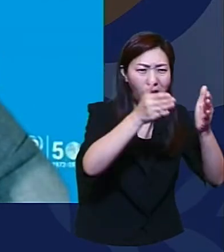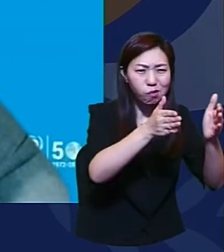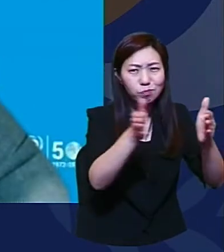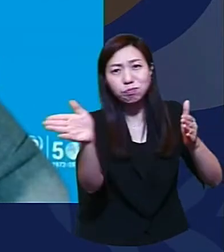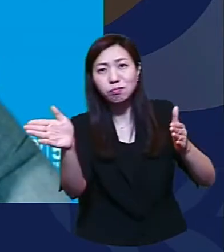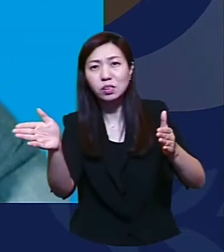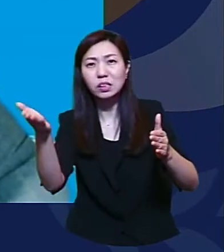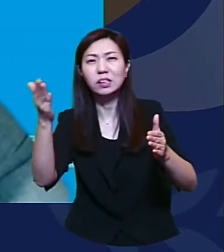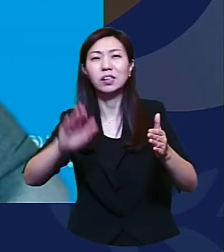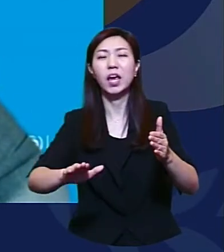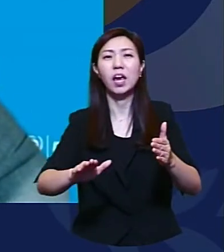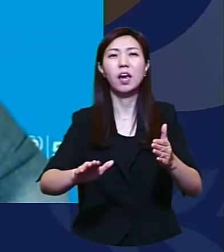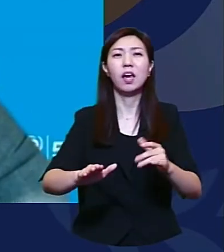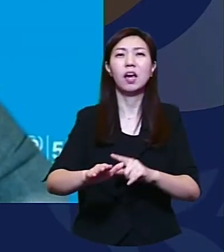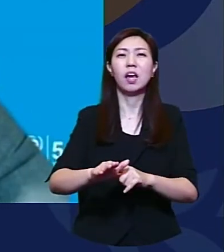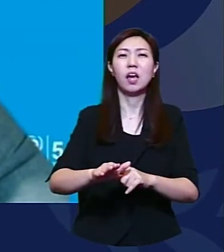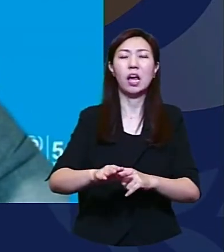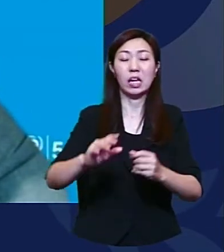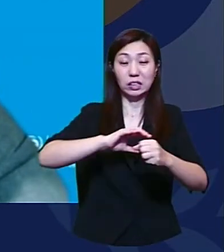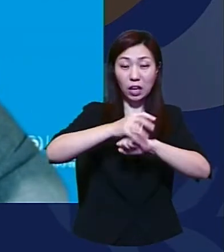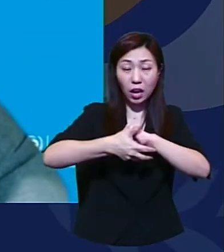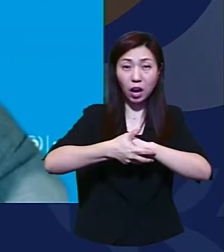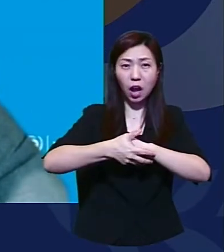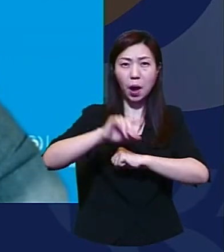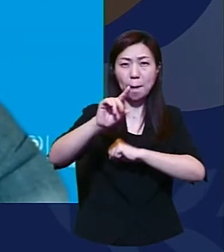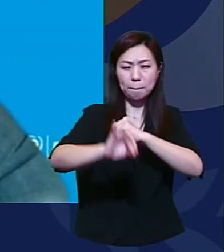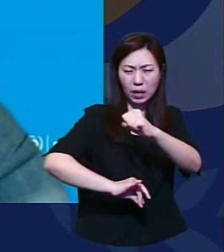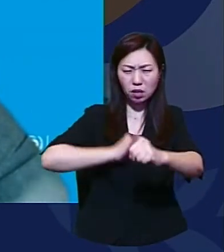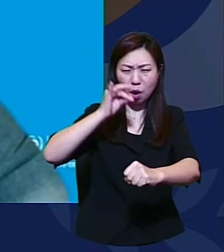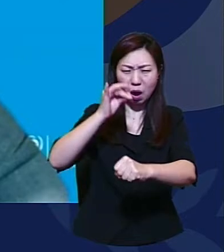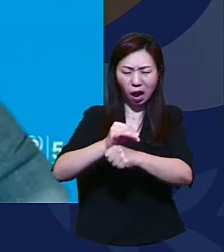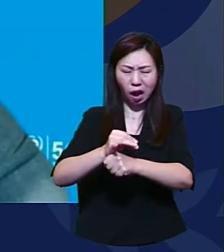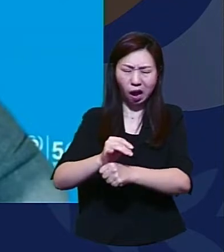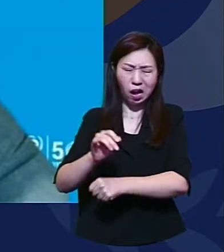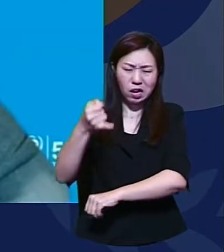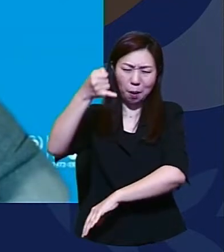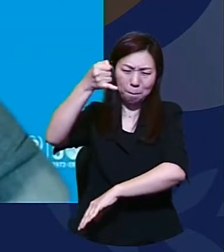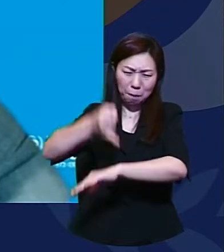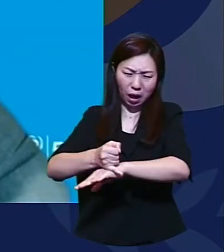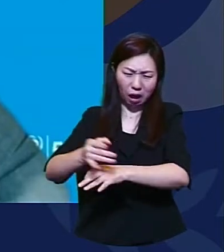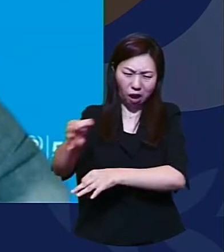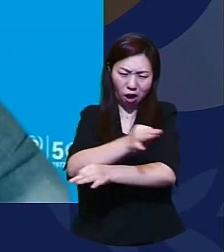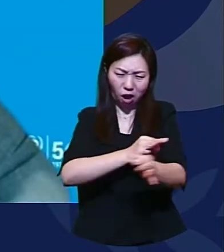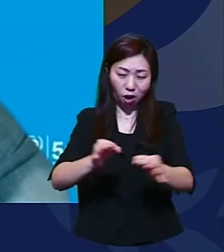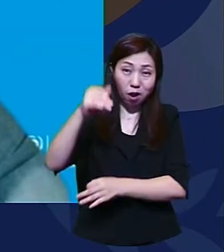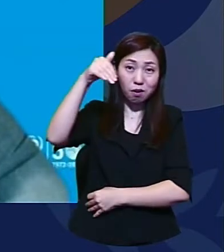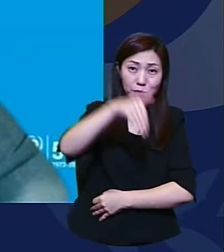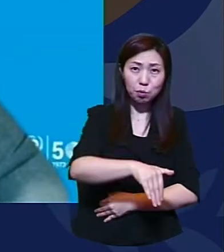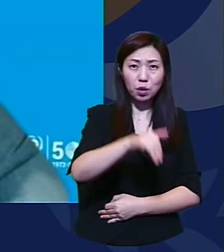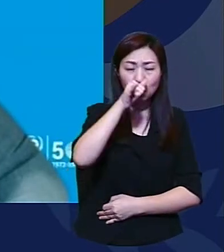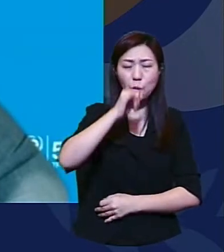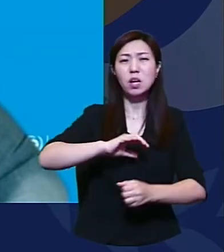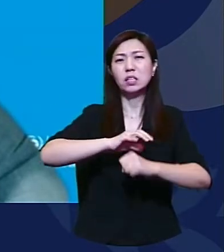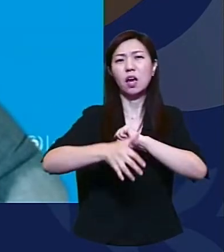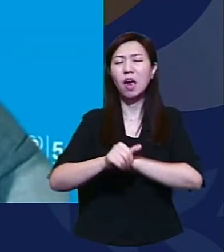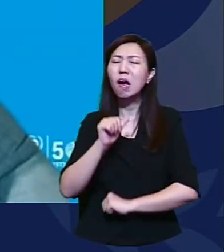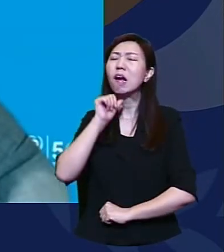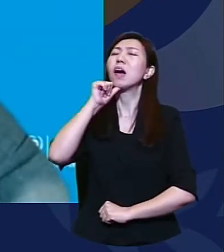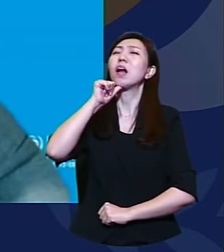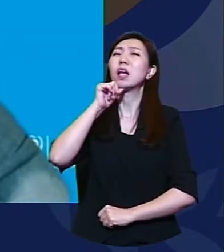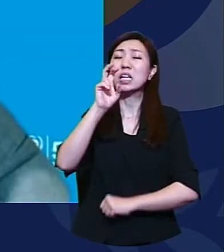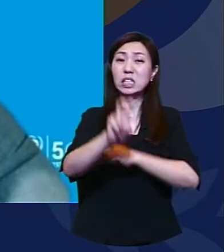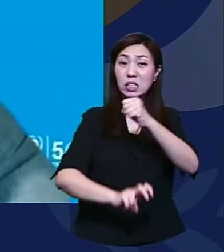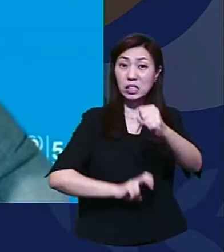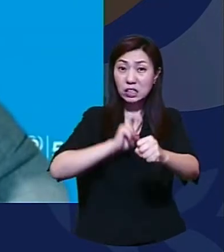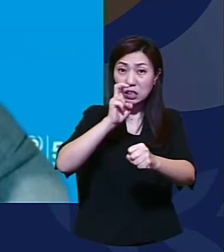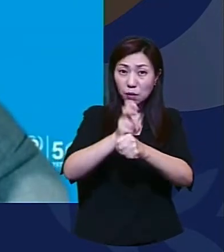the worst recession in a century. Global poverty is on the rise for the first time in more